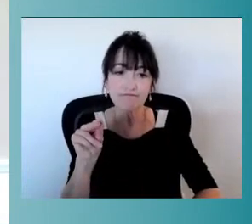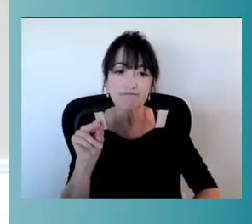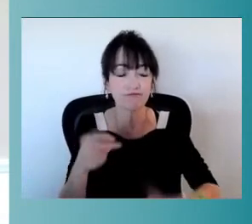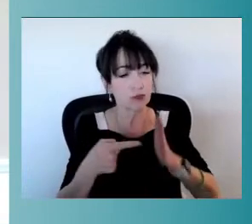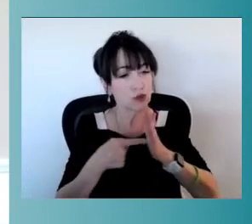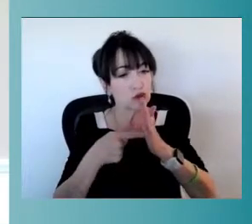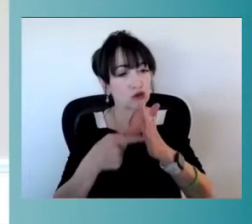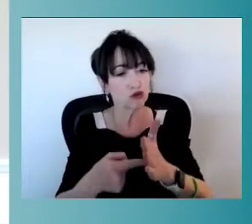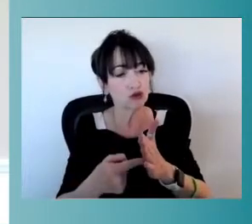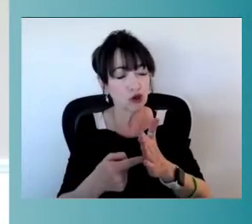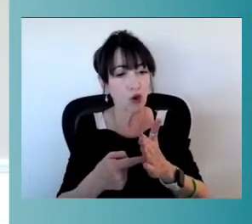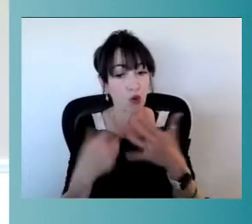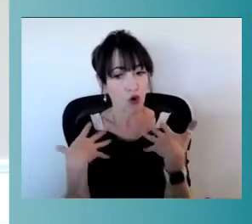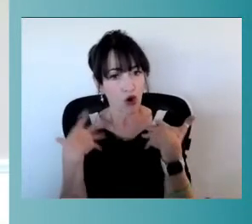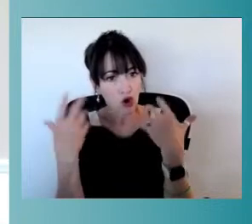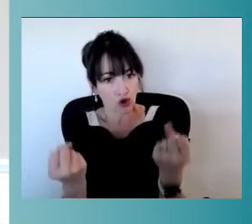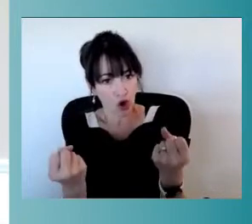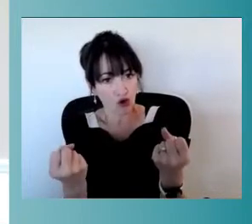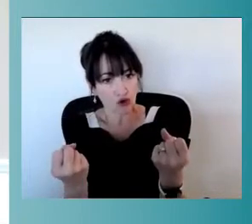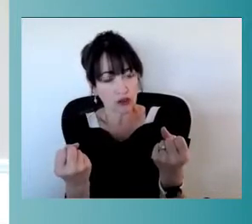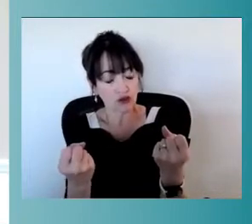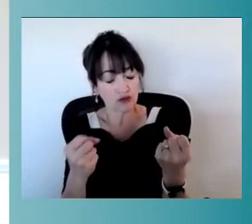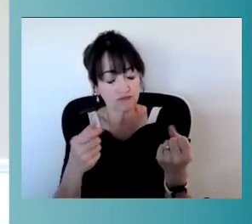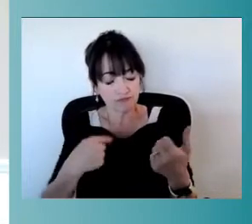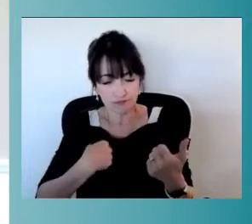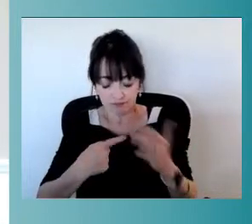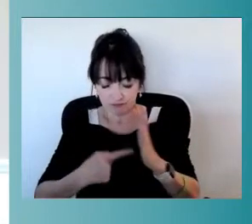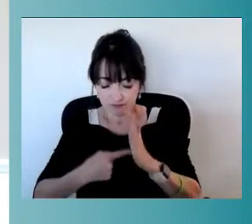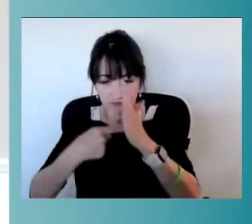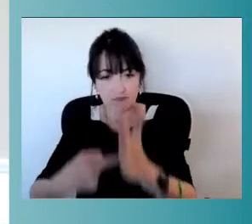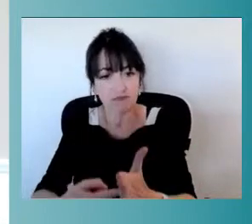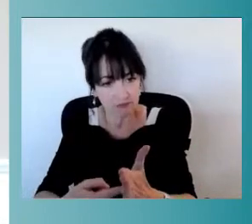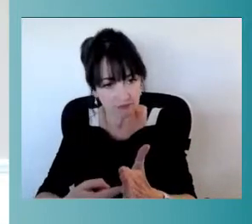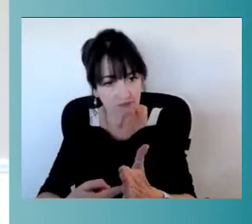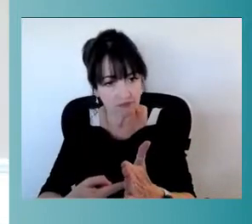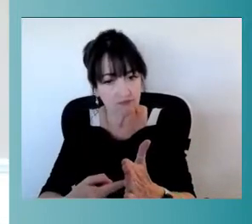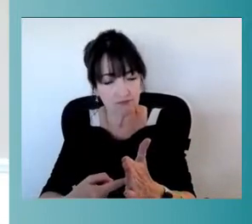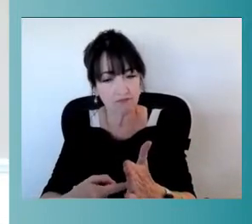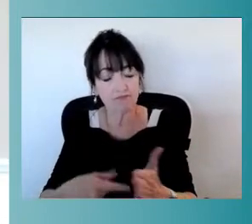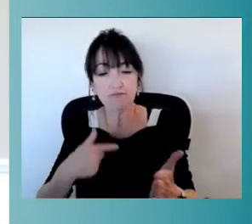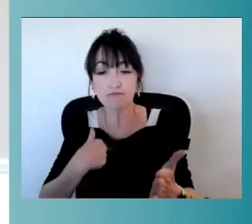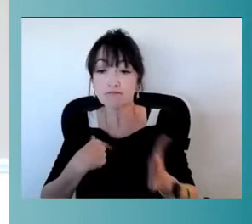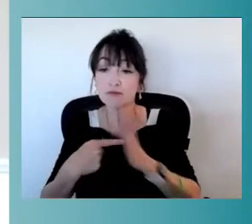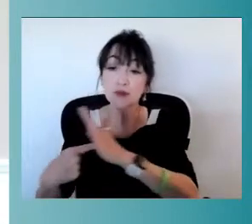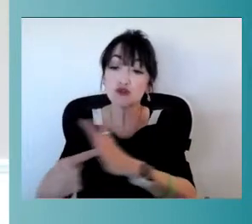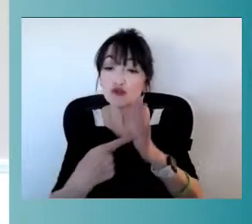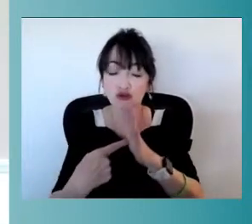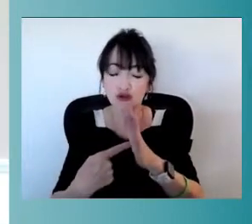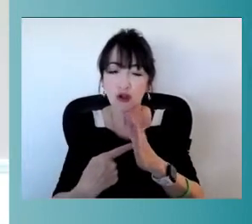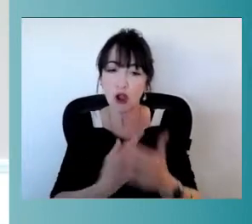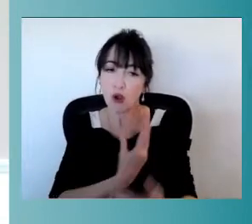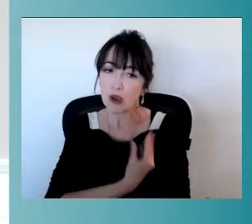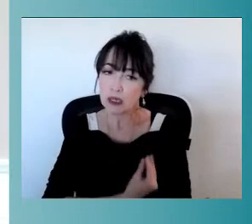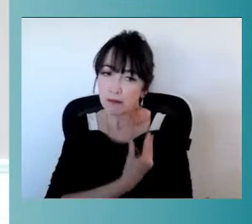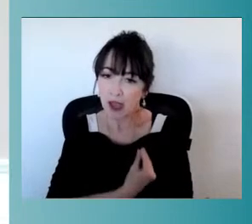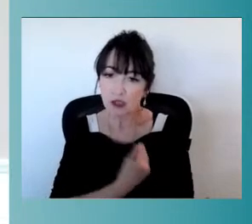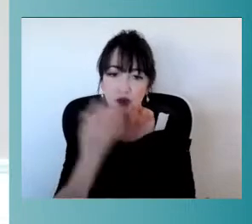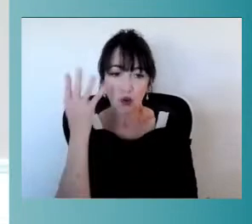courage, which is that outward action, and demonstrates compassion for those that you are